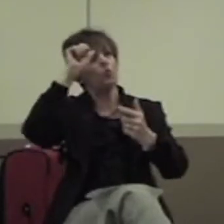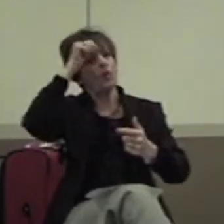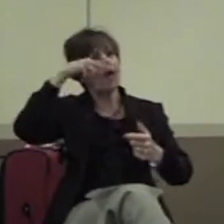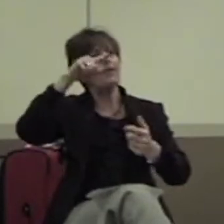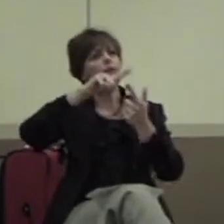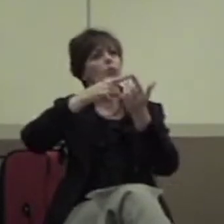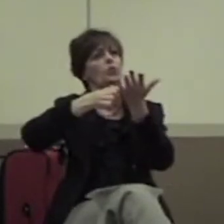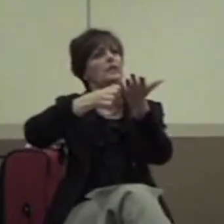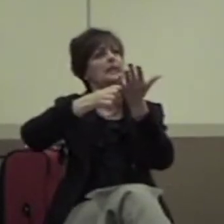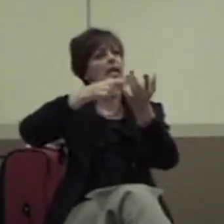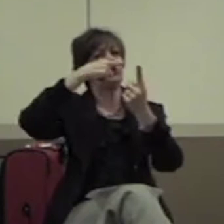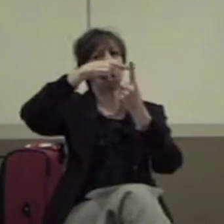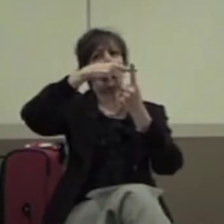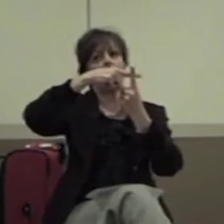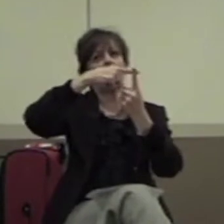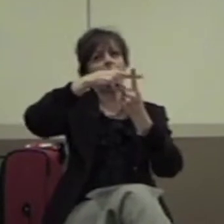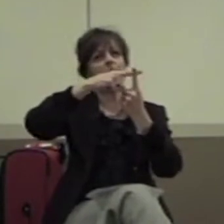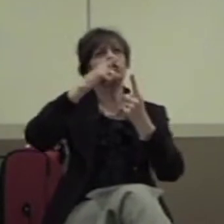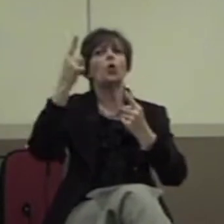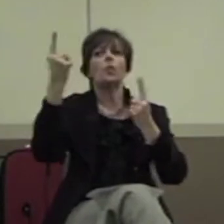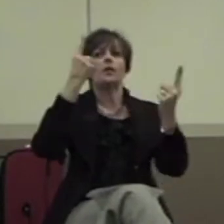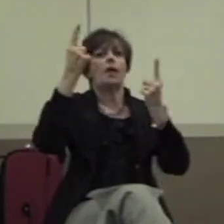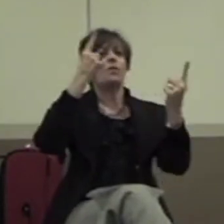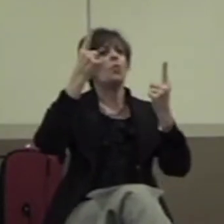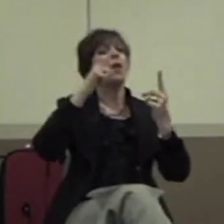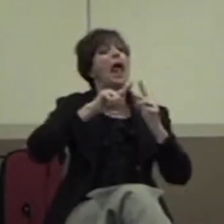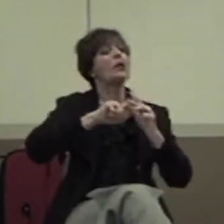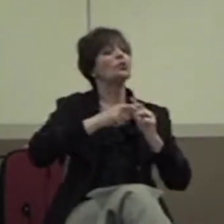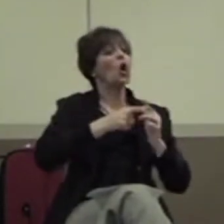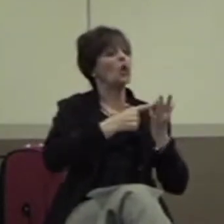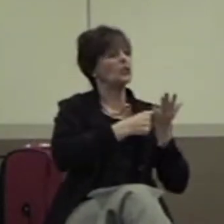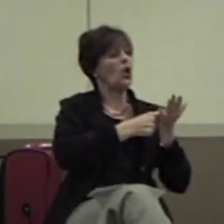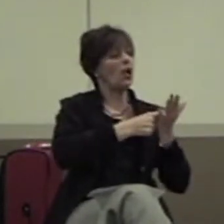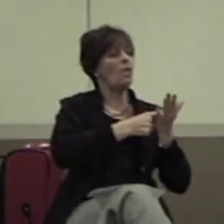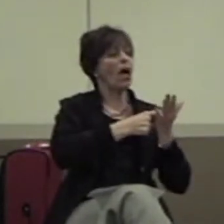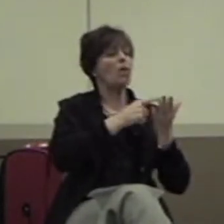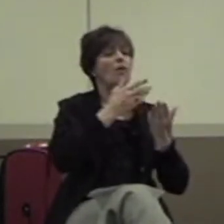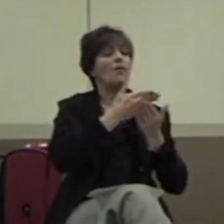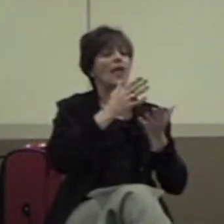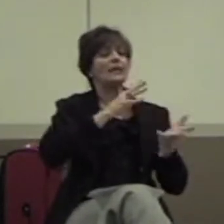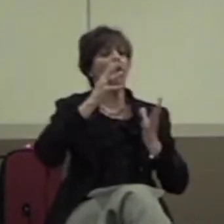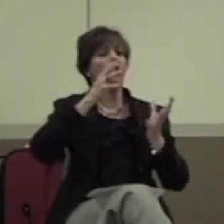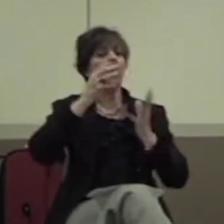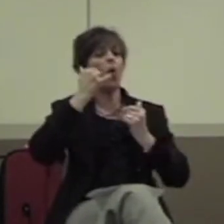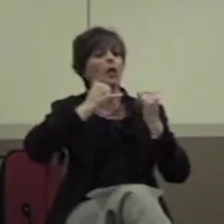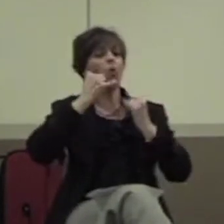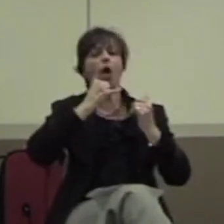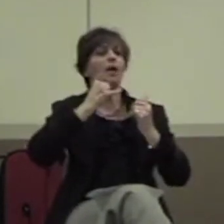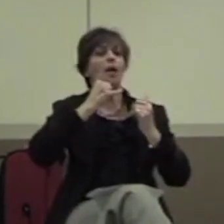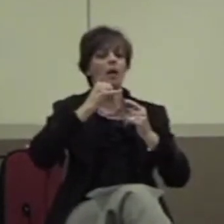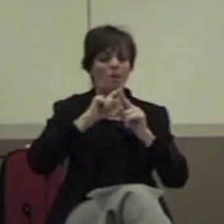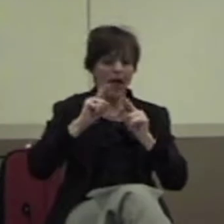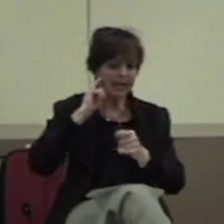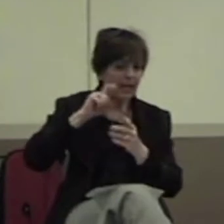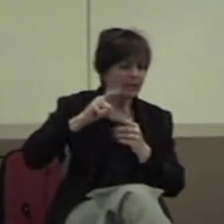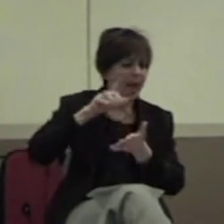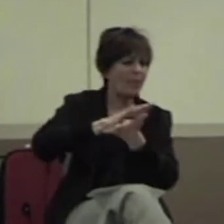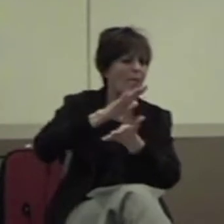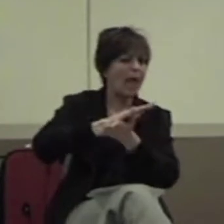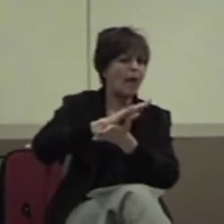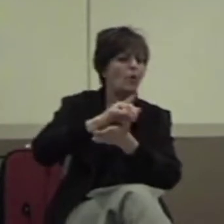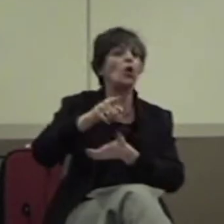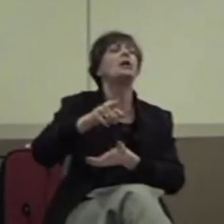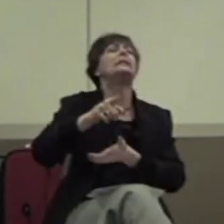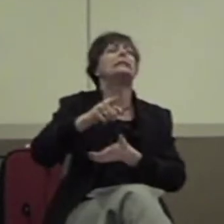talk about strengths. So they'd come into the room and they'd start to talk about those things that were going wrong, but they'd see that paper and they'd